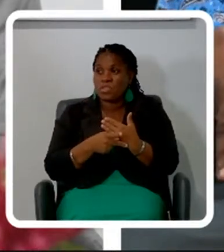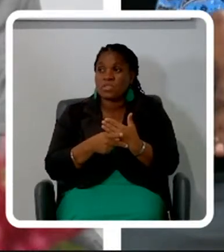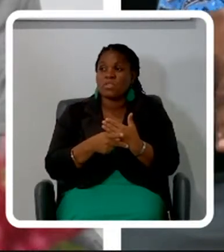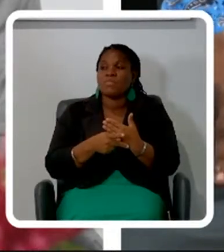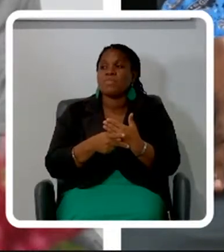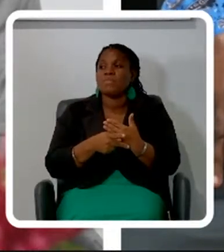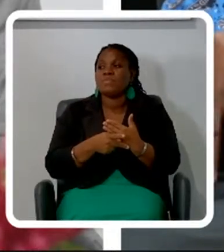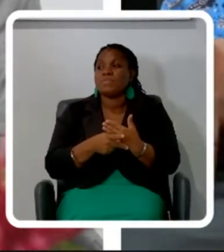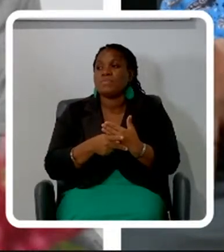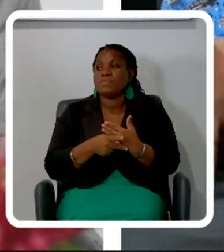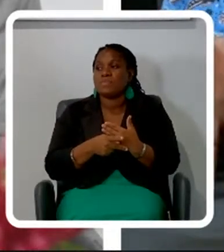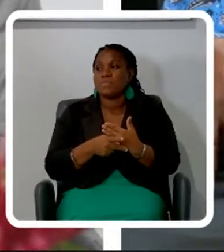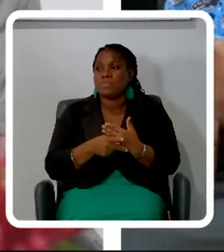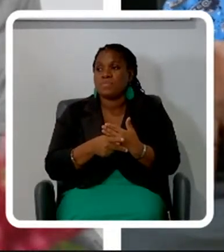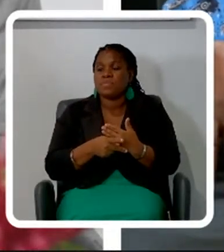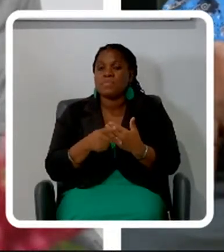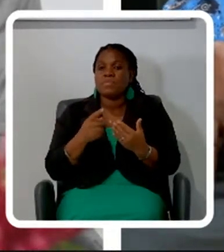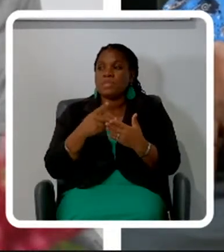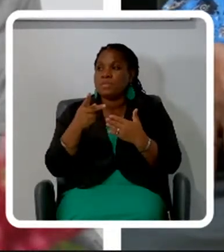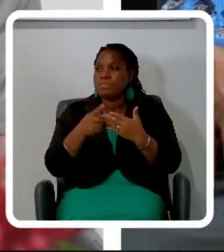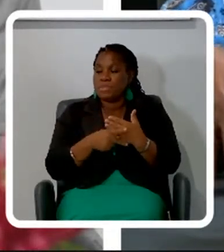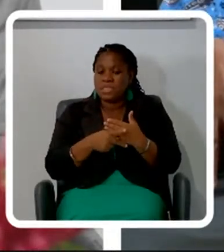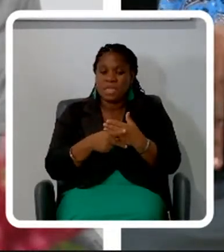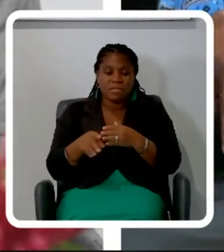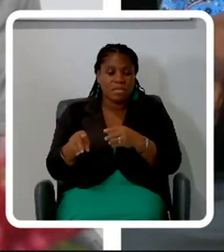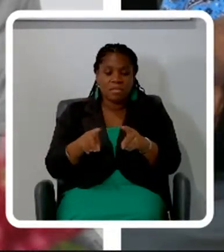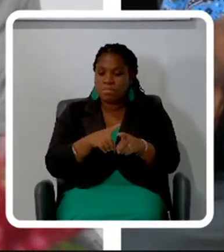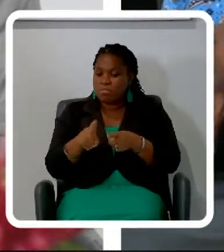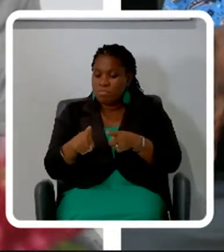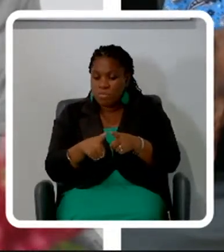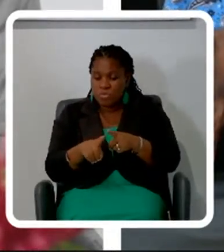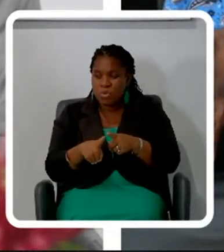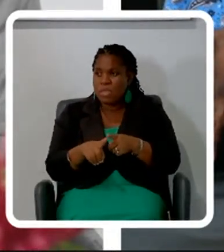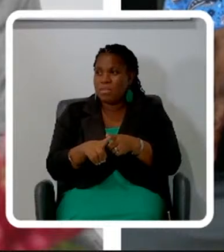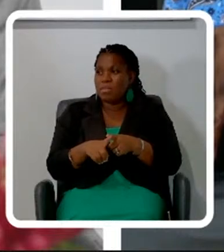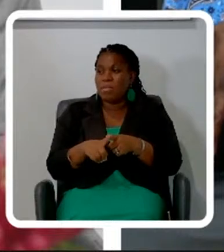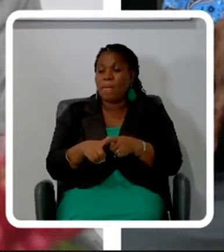performing far below their potential.